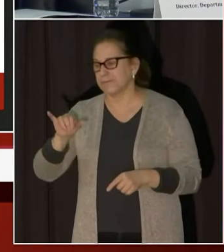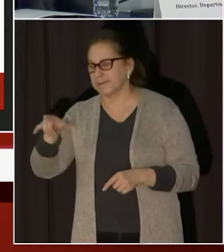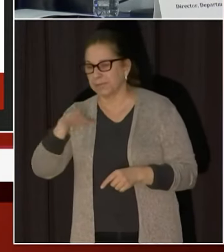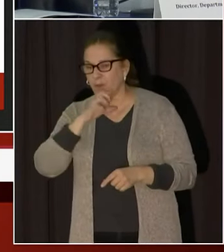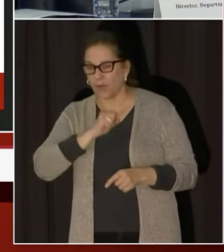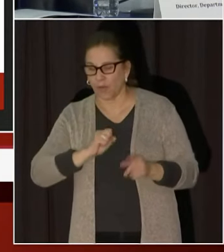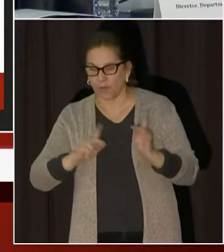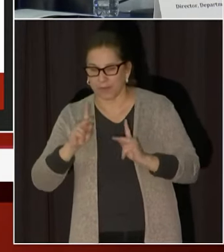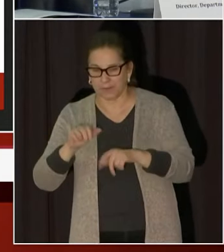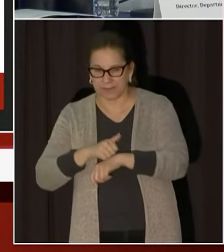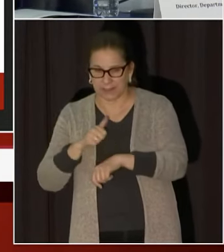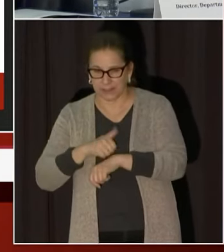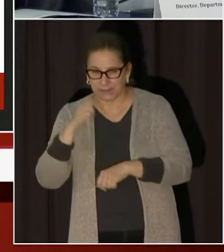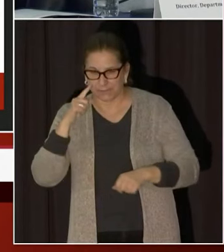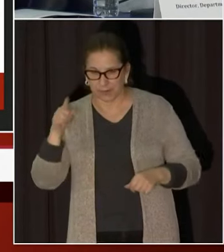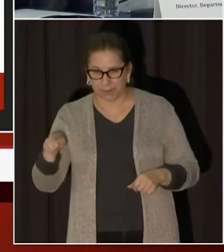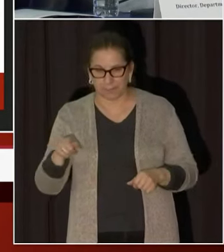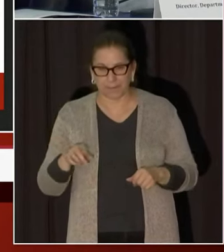DC residents,